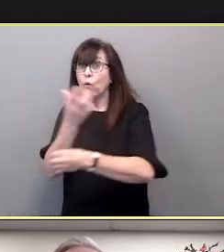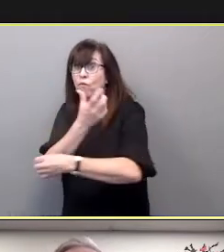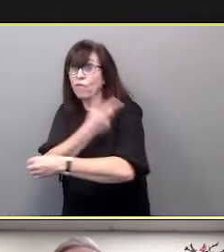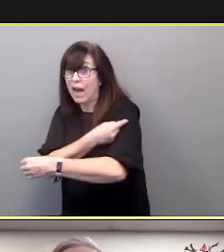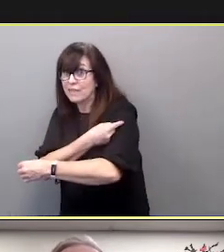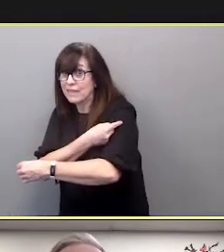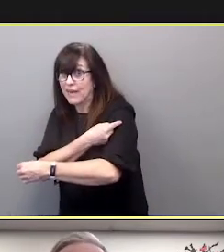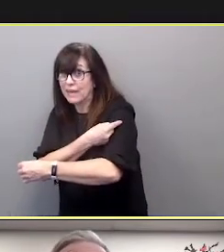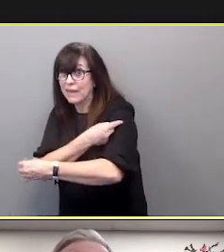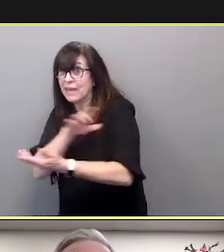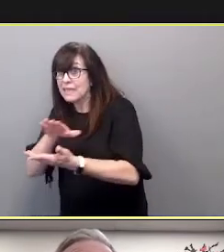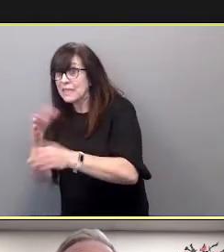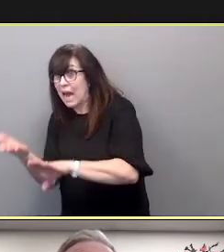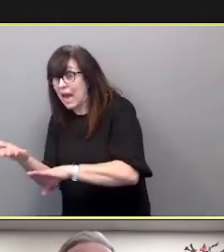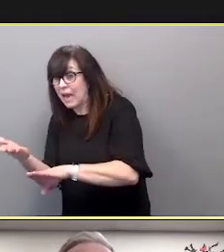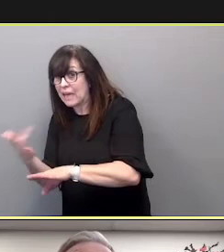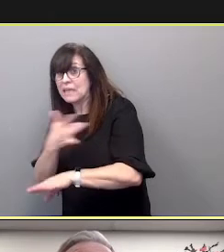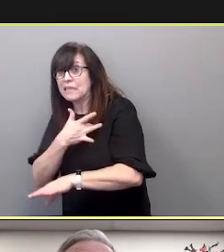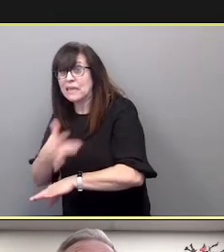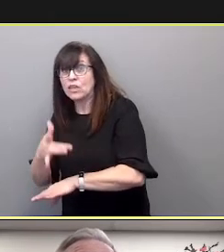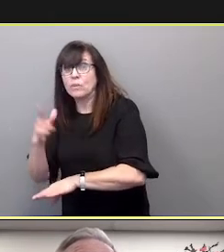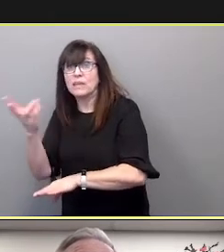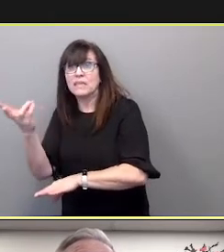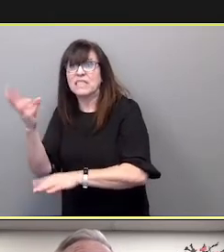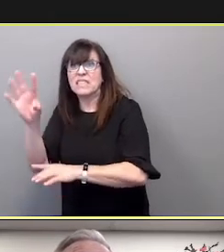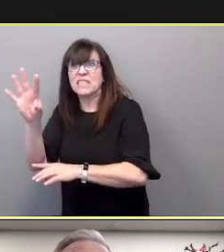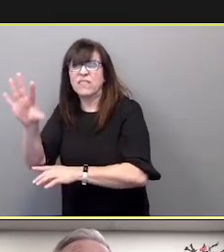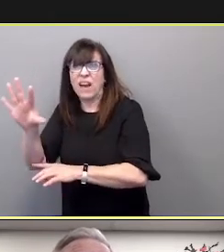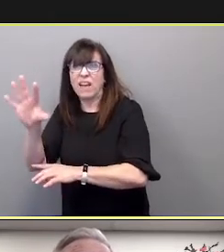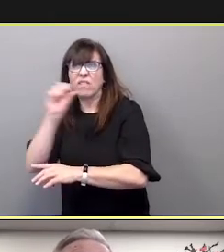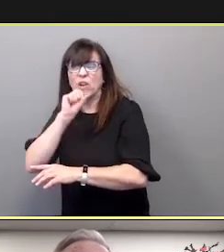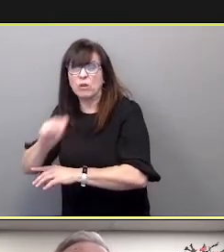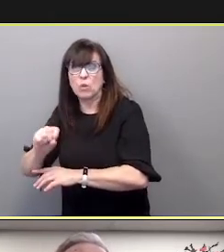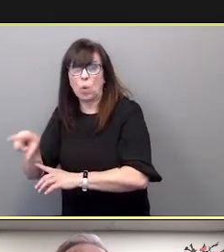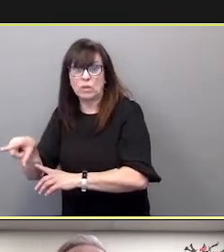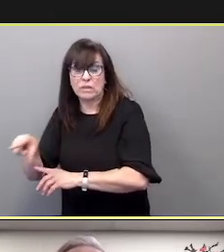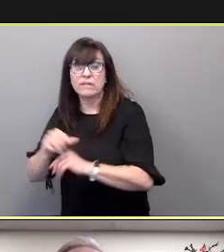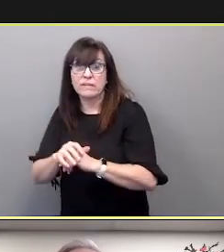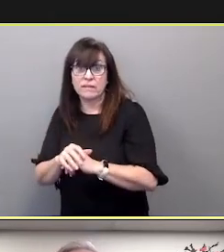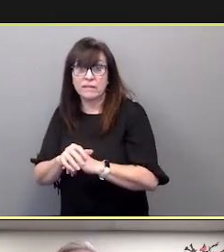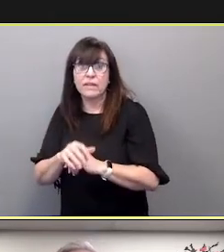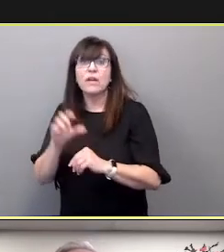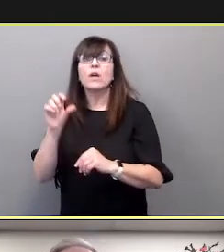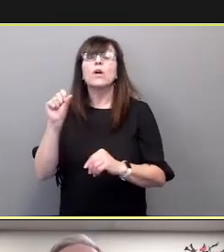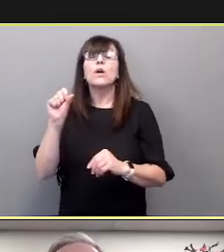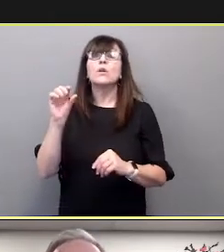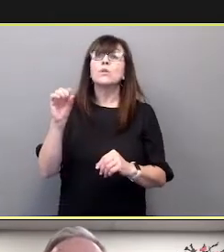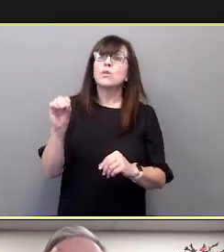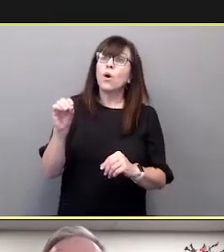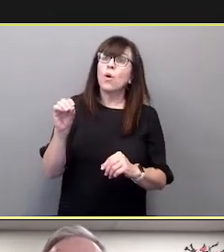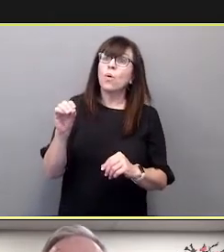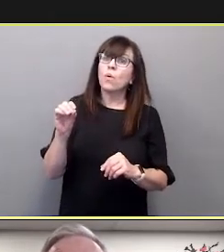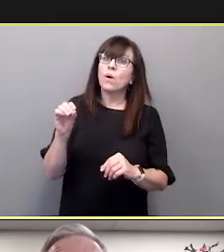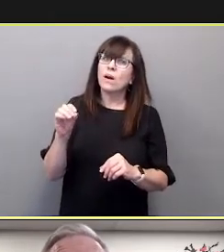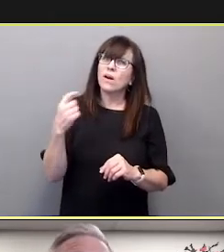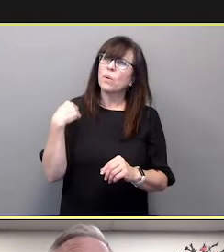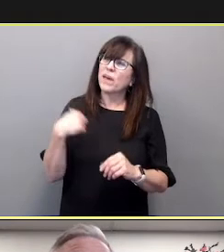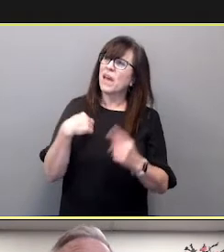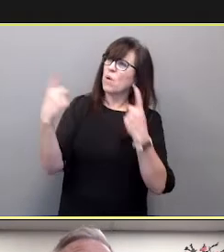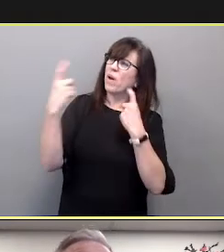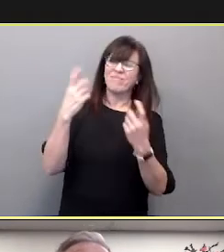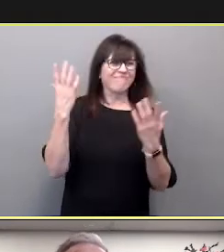unvaccinated and die from COVID is 65 years. So we get lots of questions about why should I